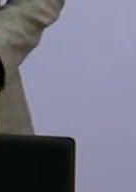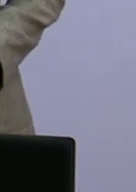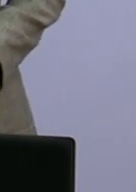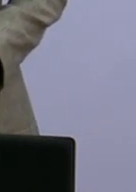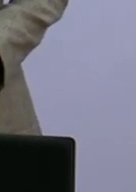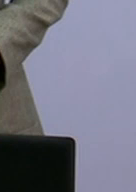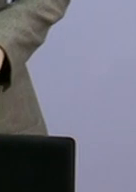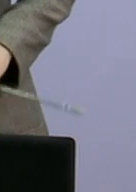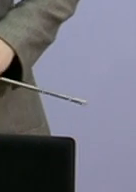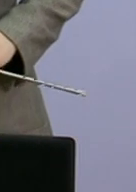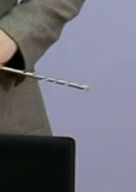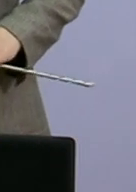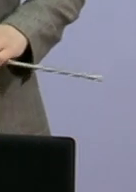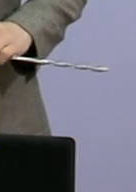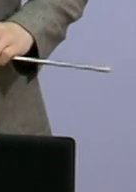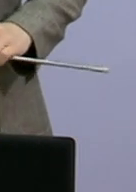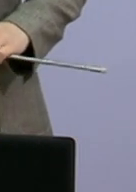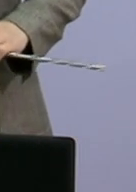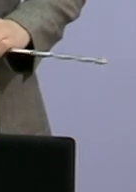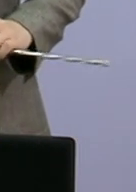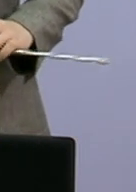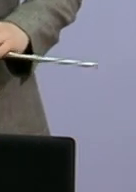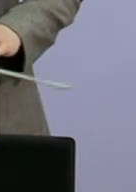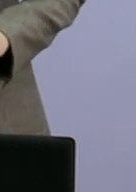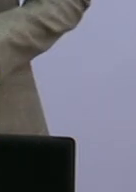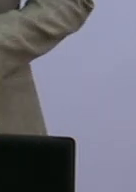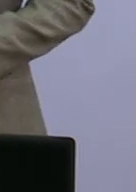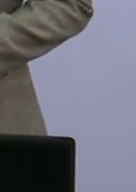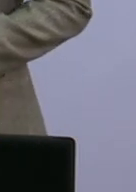one. Think.